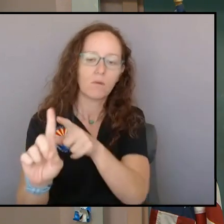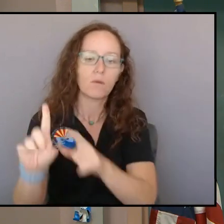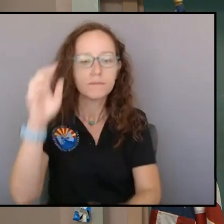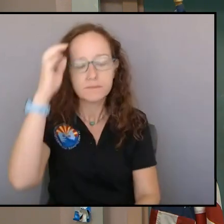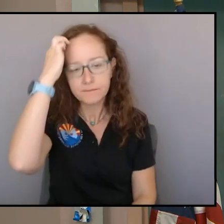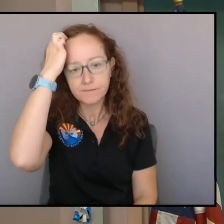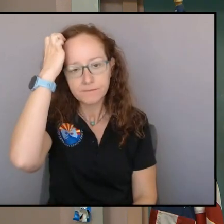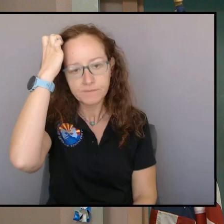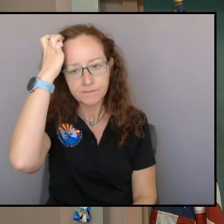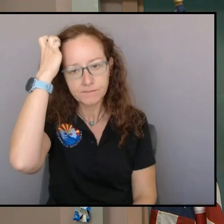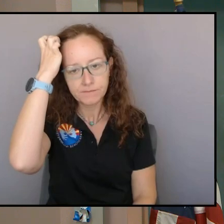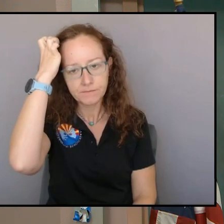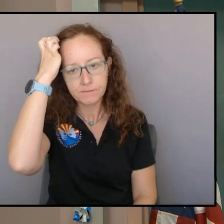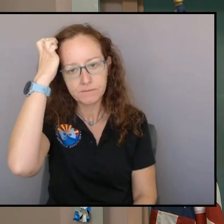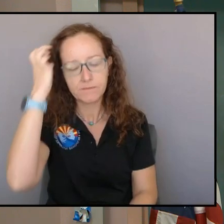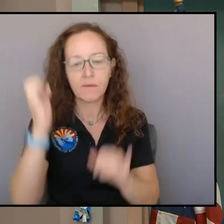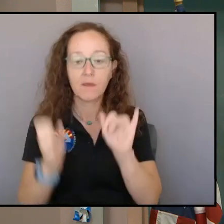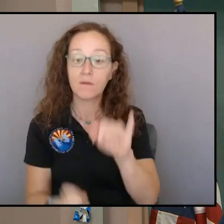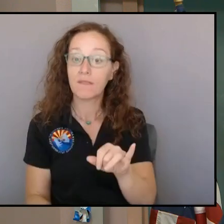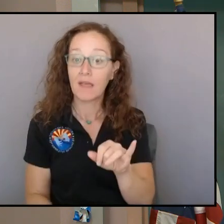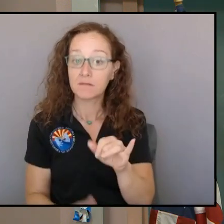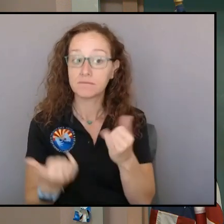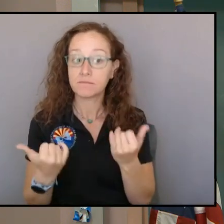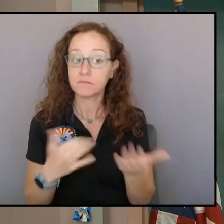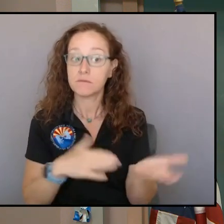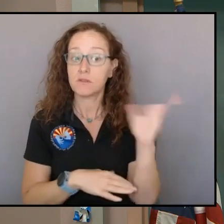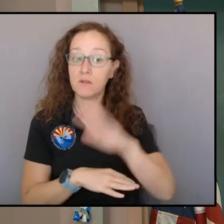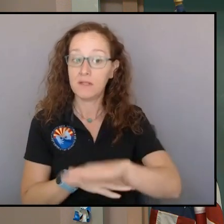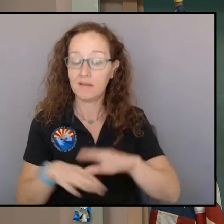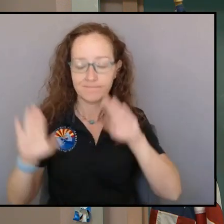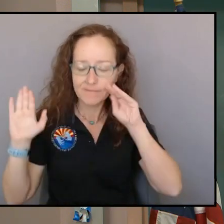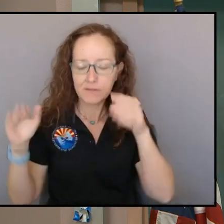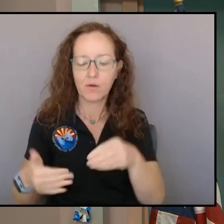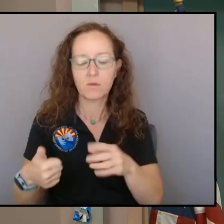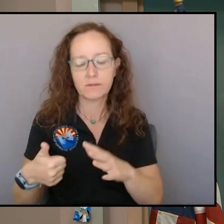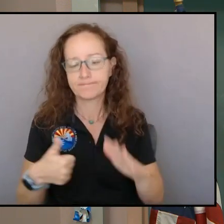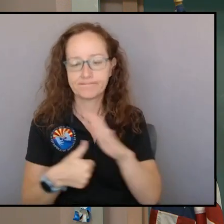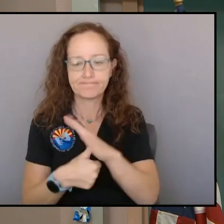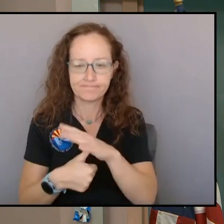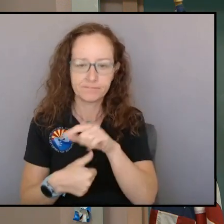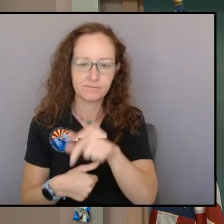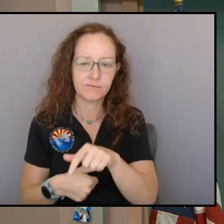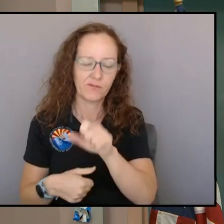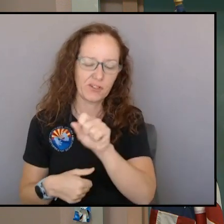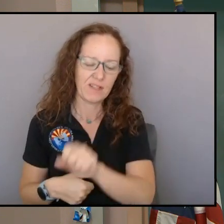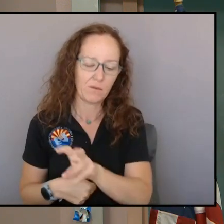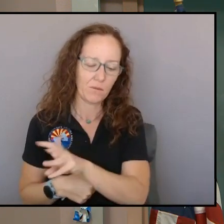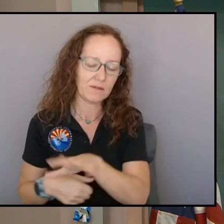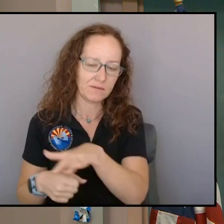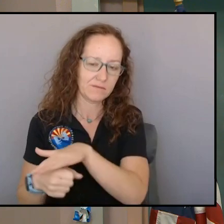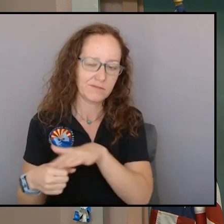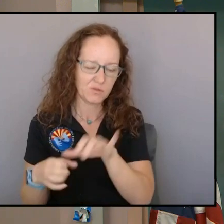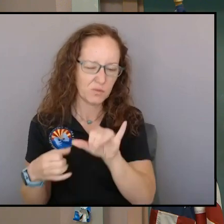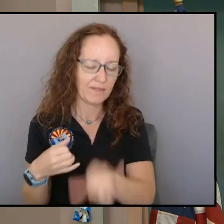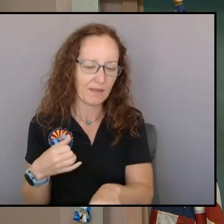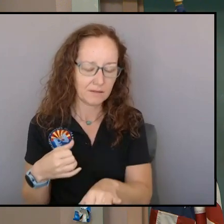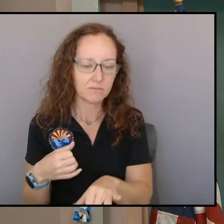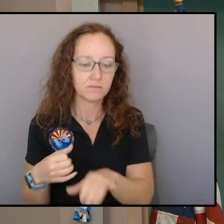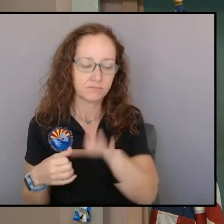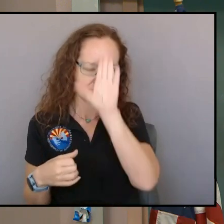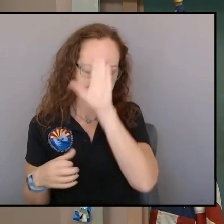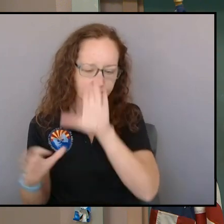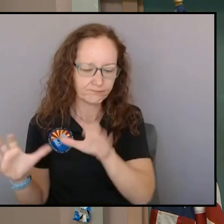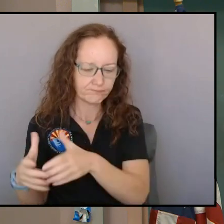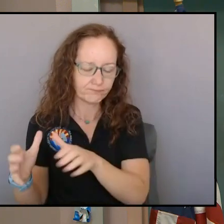be predominantly our emphasis throughout the entire day today on the southwest corner is just that. So crews are in, doing some